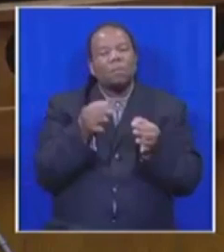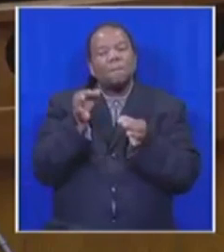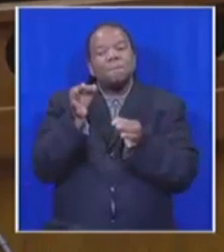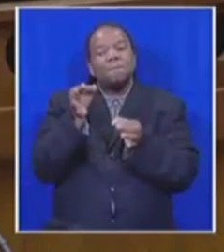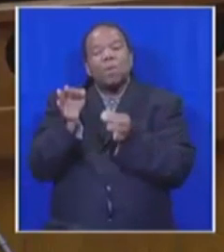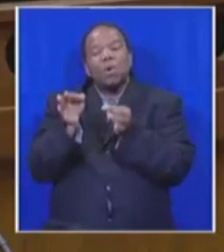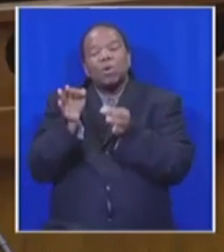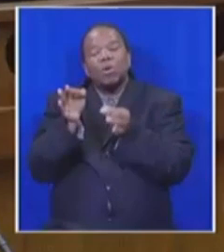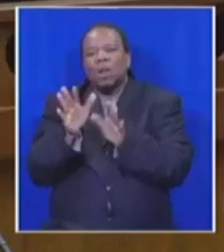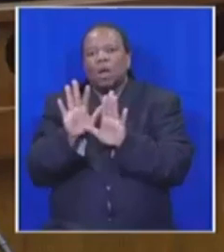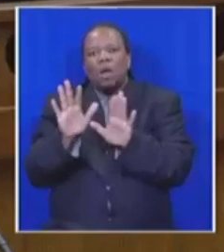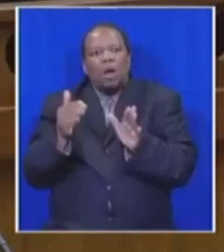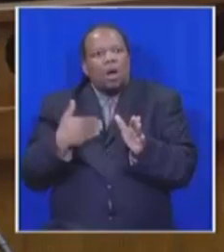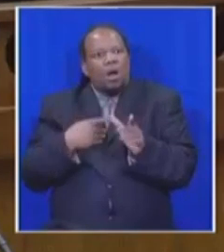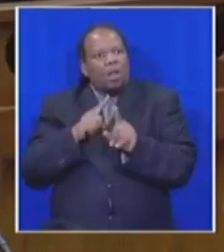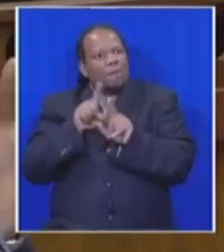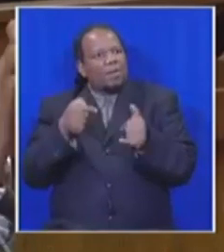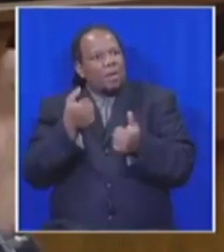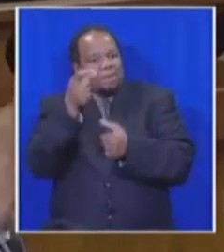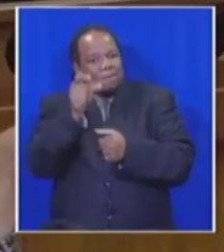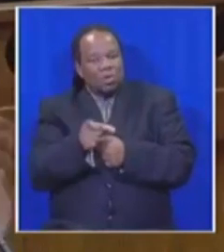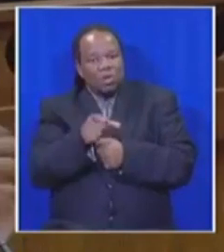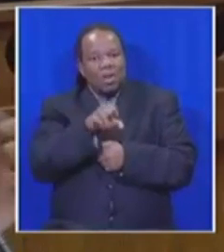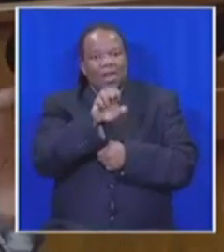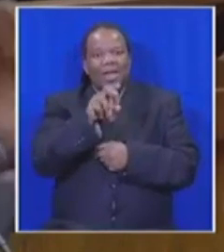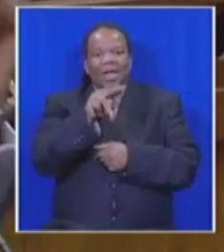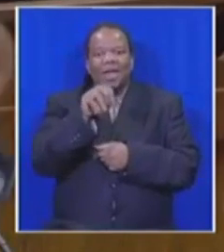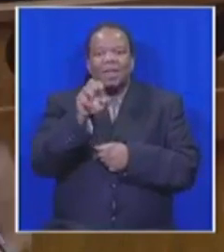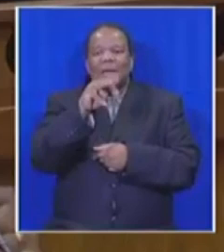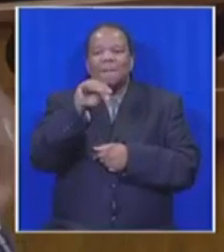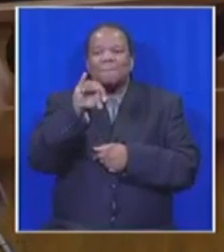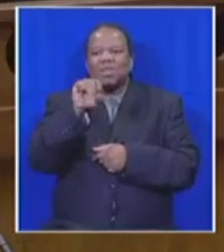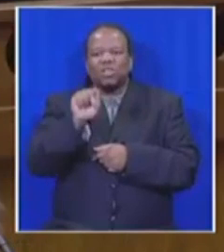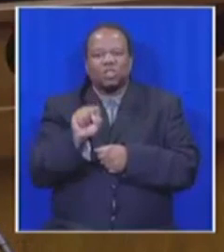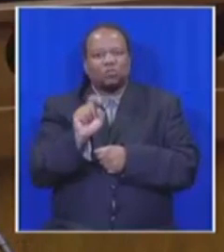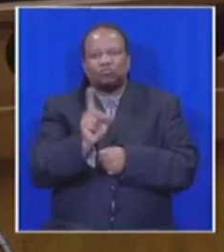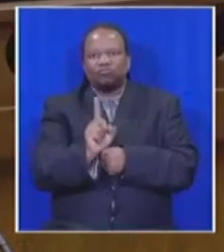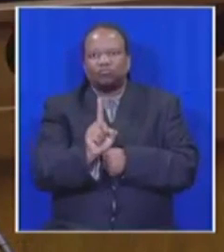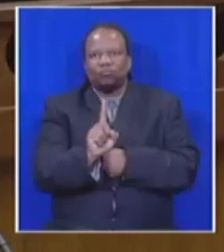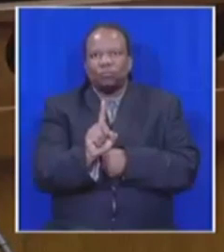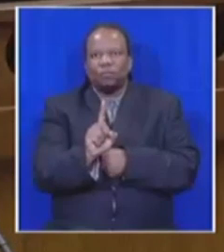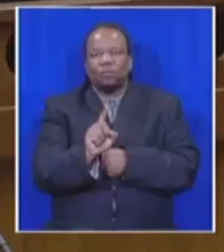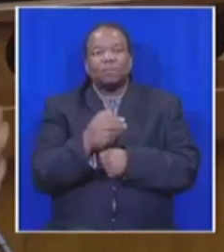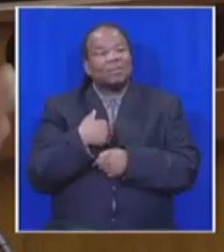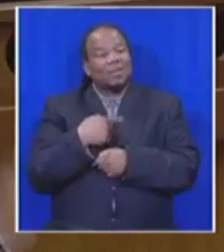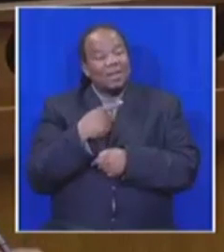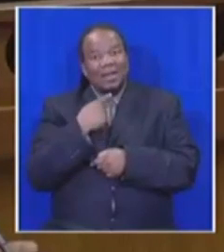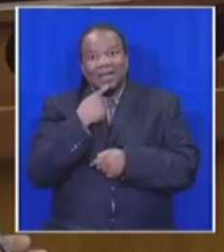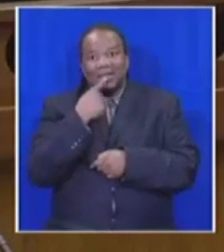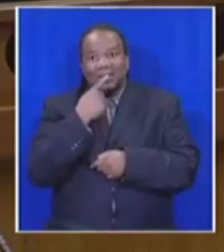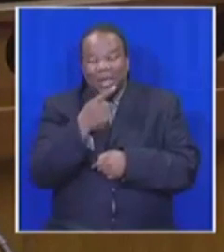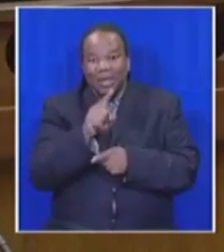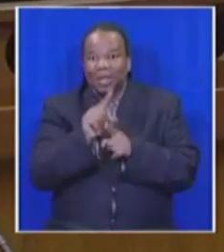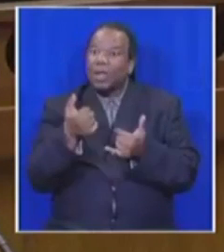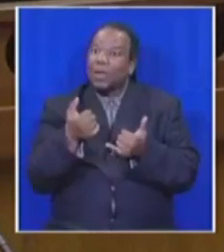never been about that. When I say enemies, I refer to the triple-headed monster of